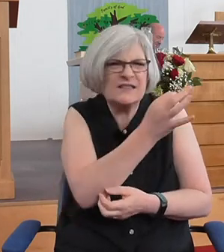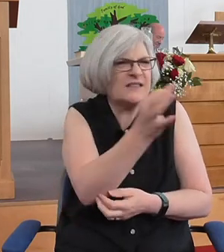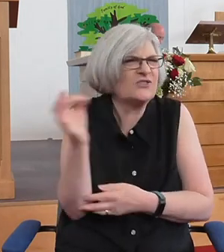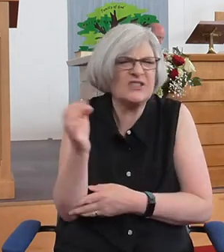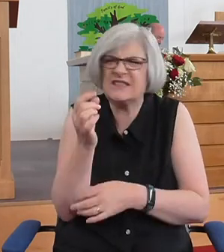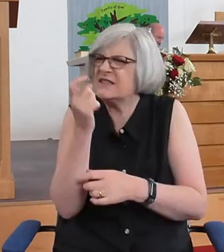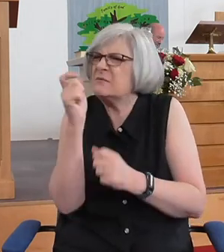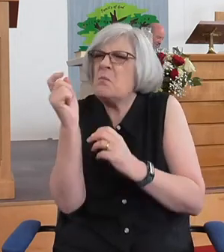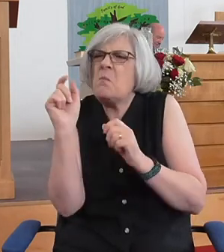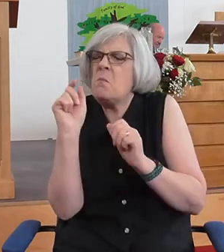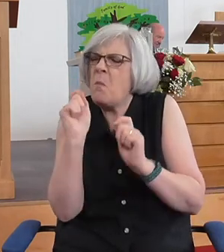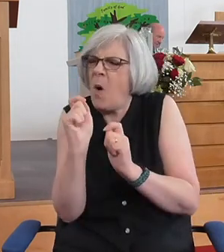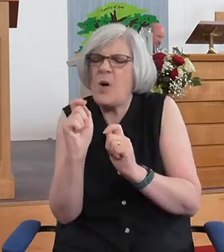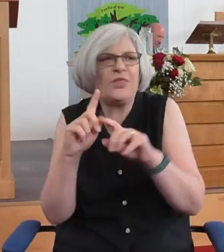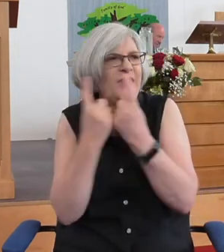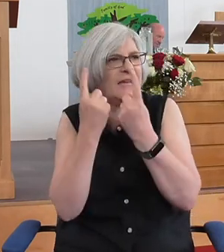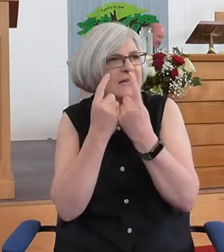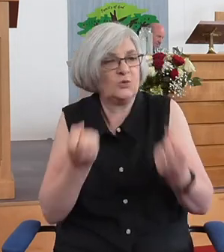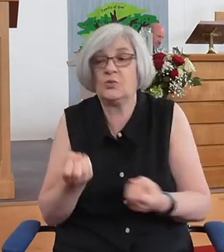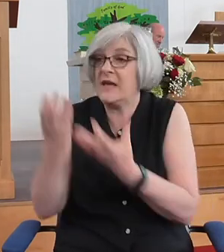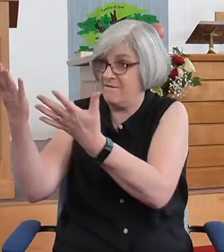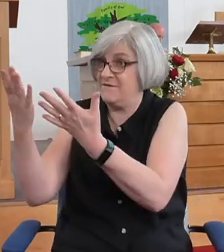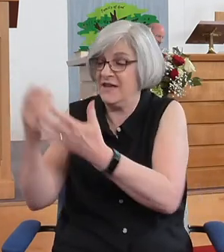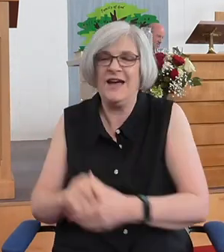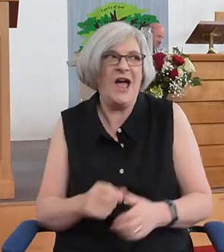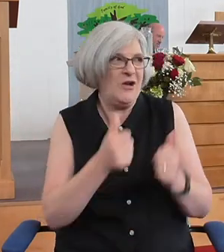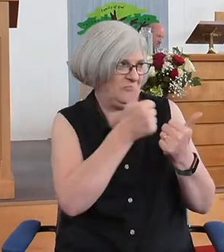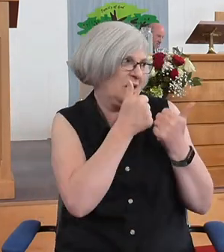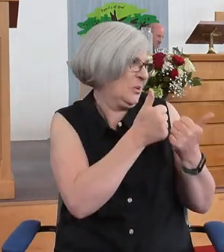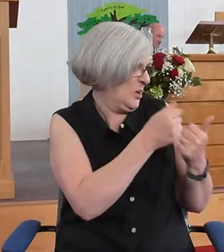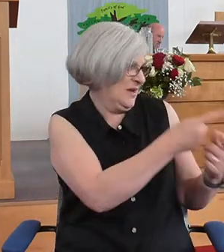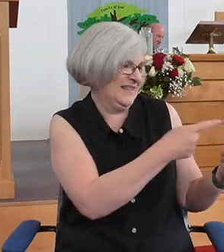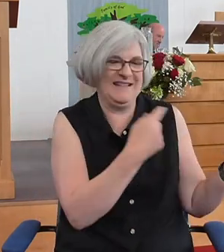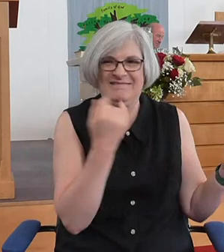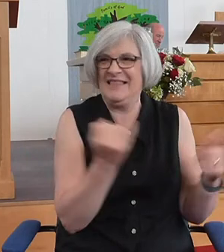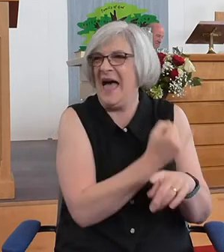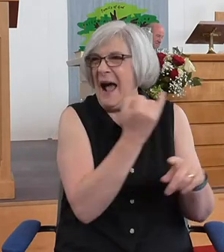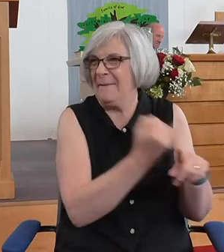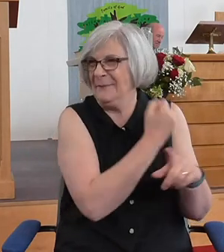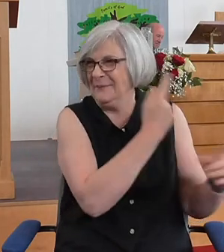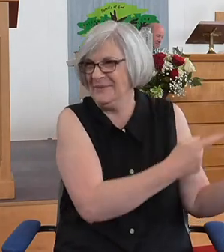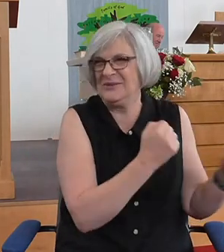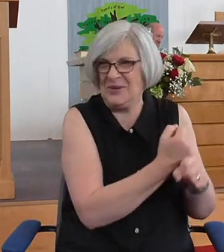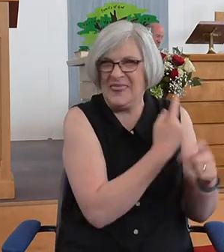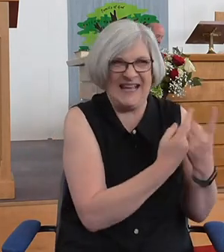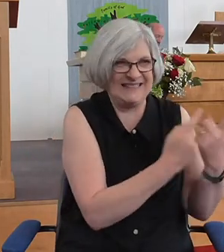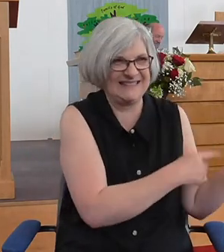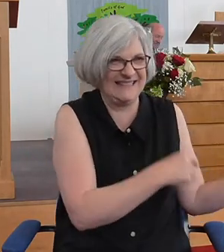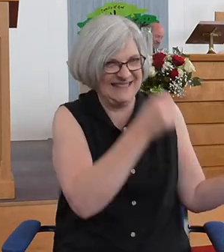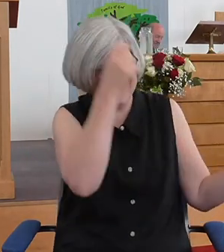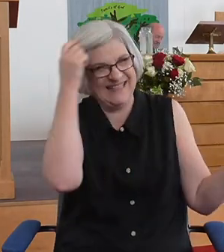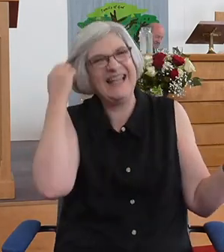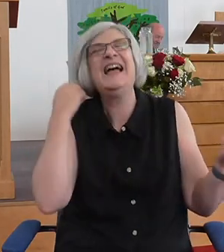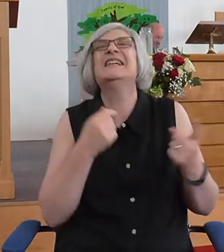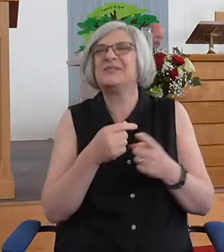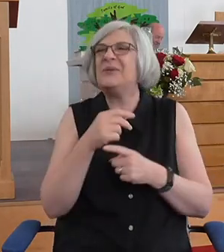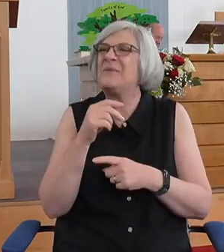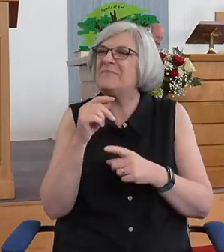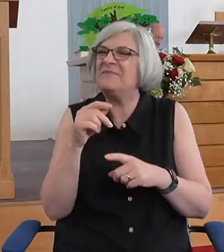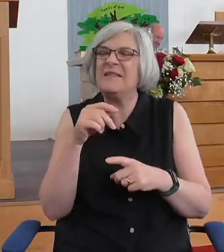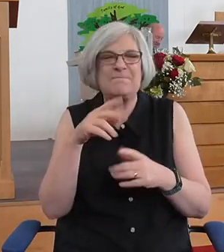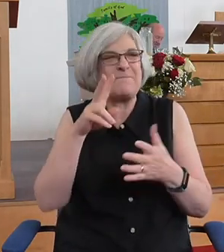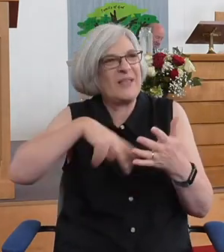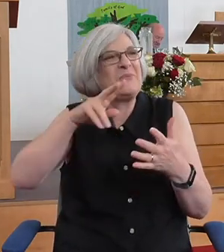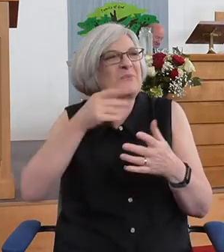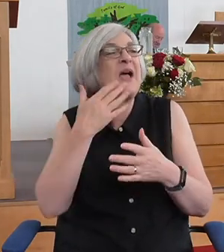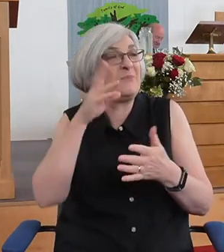us. I think that's a very good impression of a lamb, really. So listen carefully to that scripture and bear in your mind